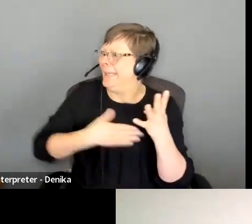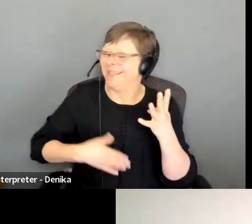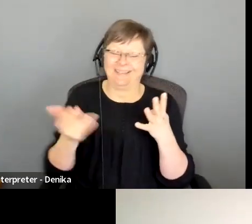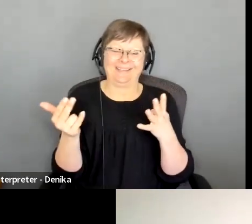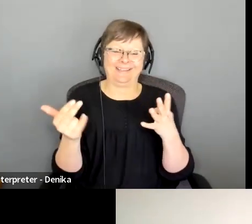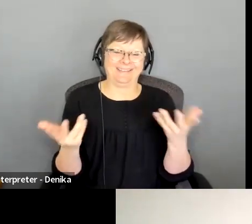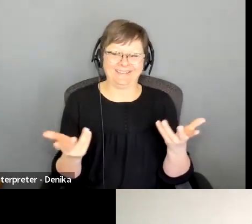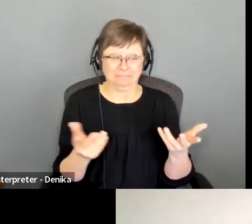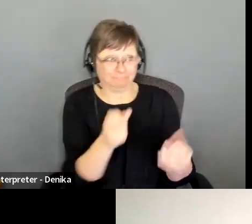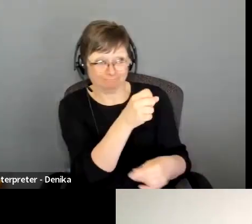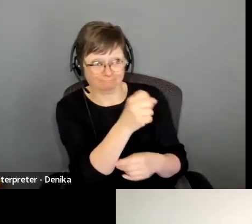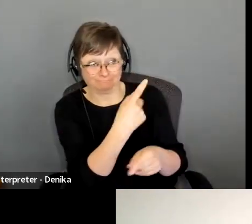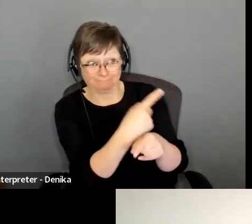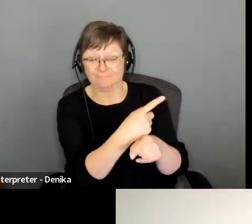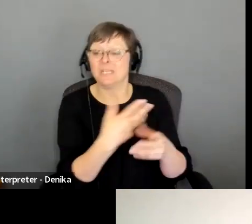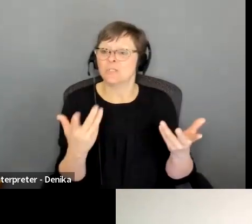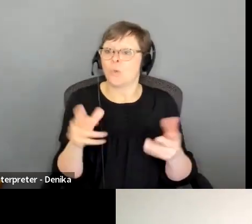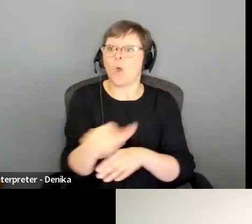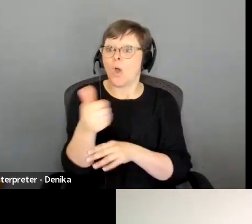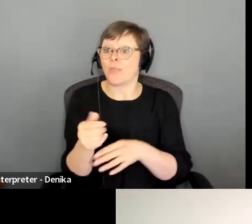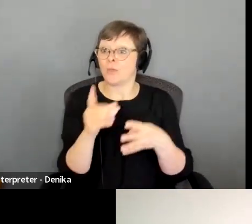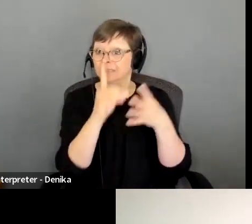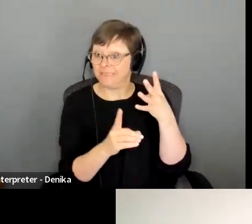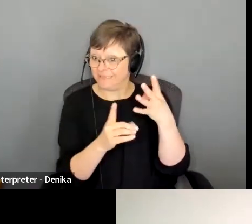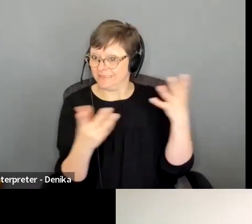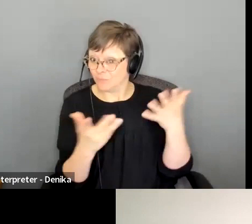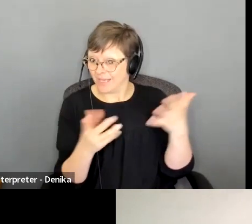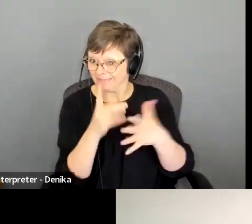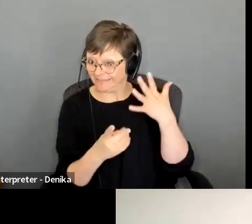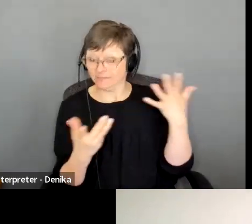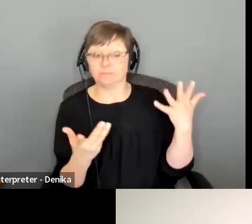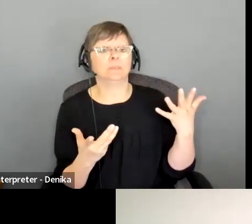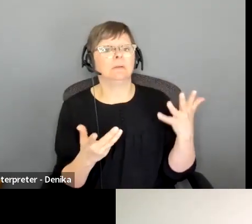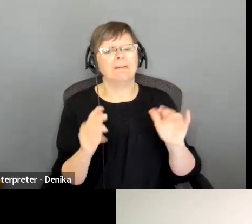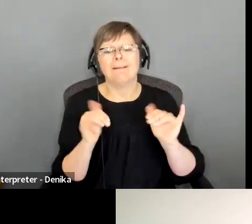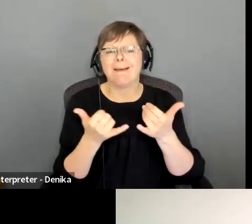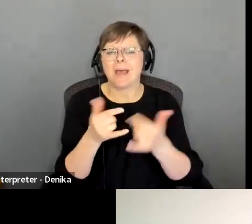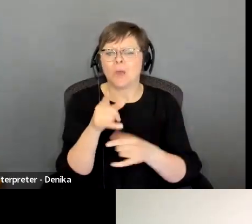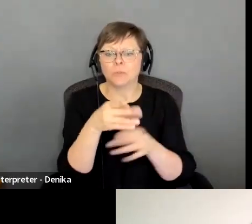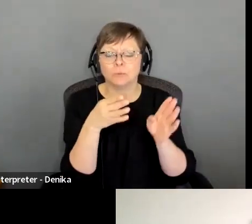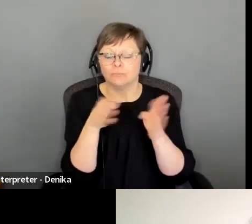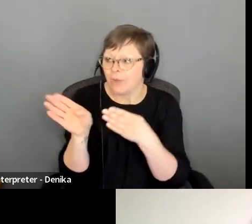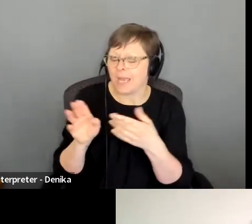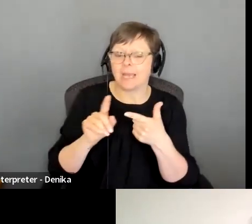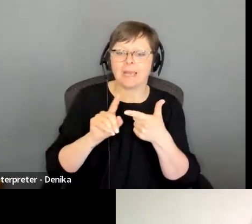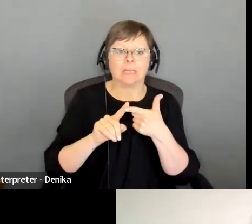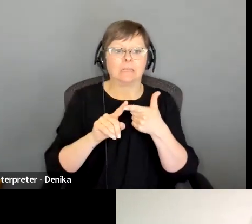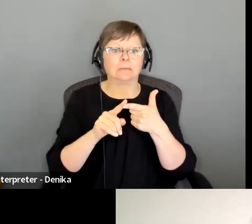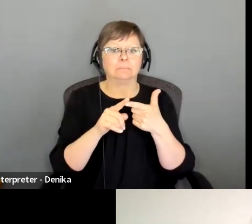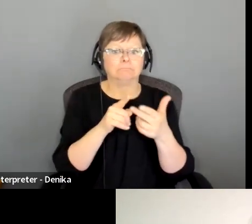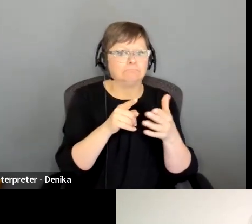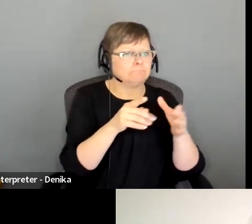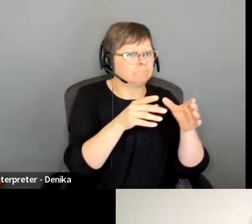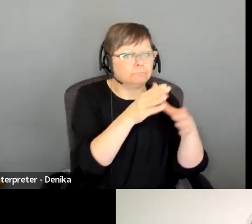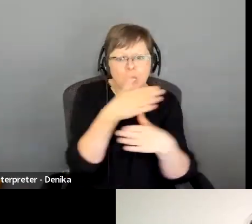Totally. And so employing some of our other Ds with this scenario, Stafford, how might you distract or delegate or delay? Yeah,